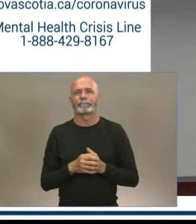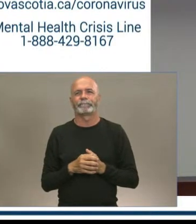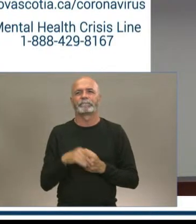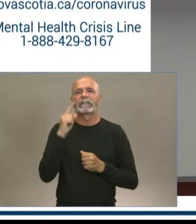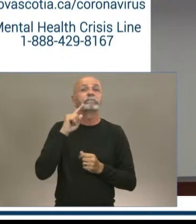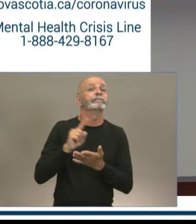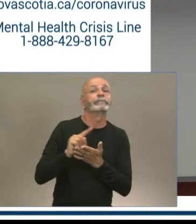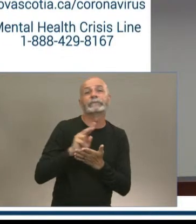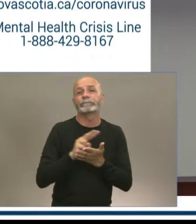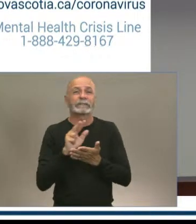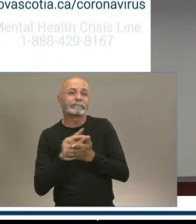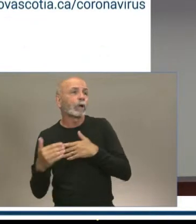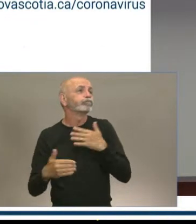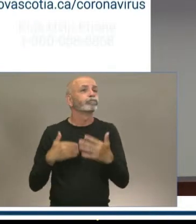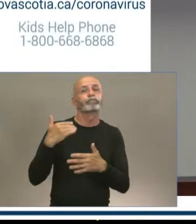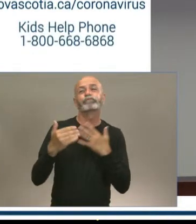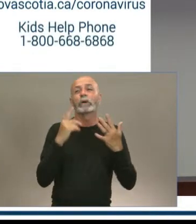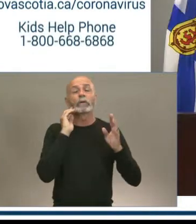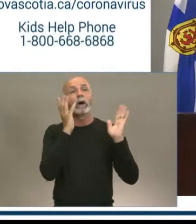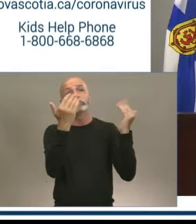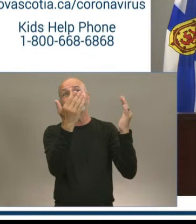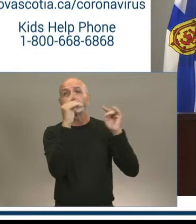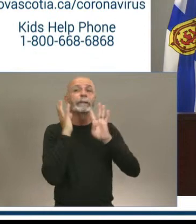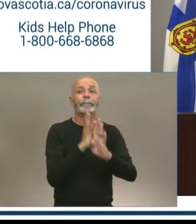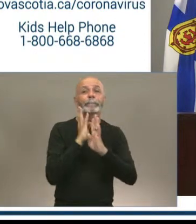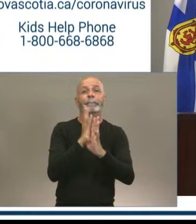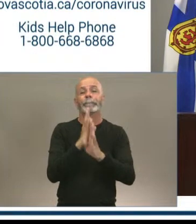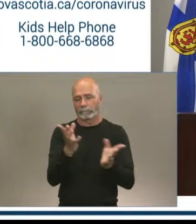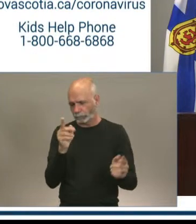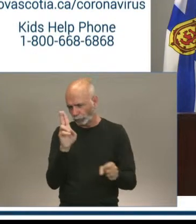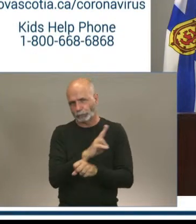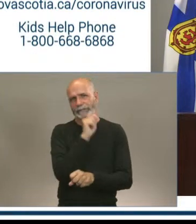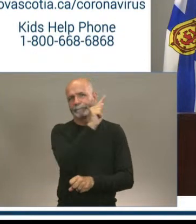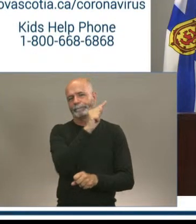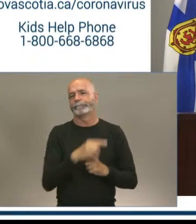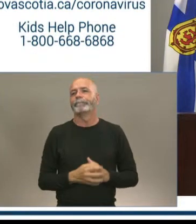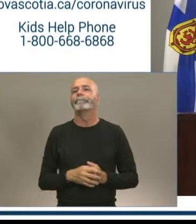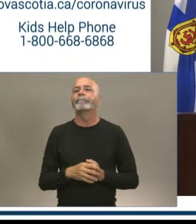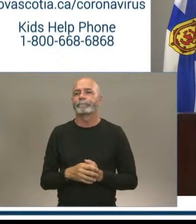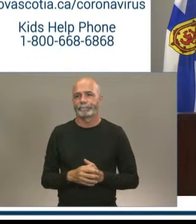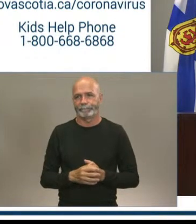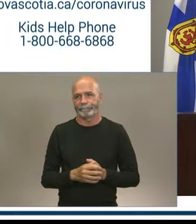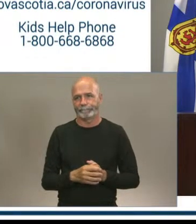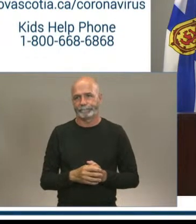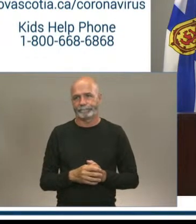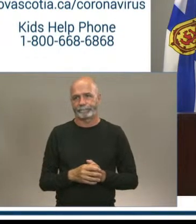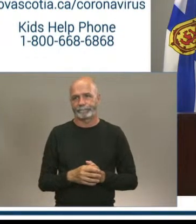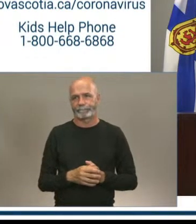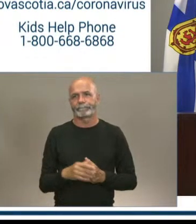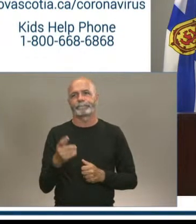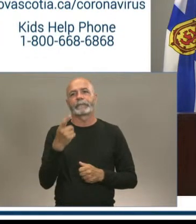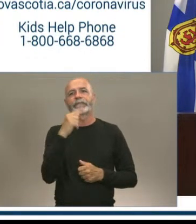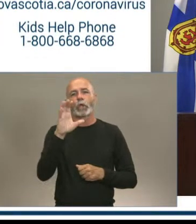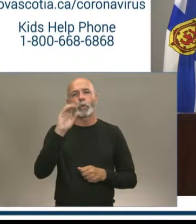we reopen. We'll go next to Victoria Walton with The Coast. Go ahead, Victoria.